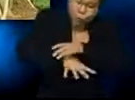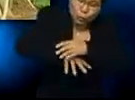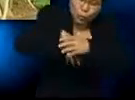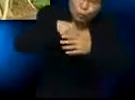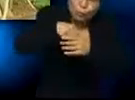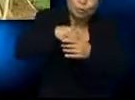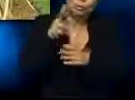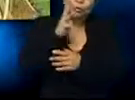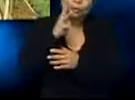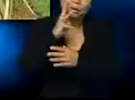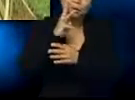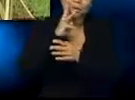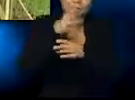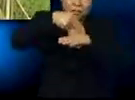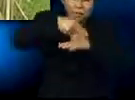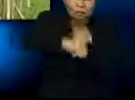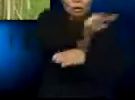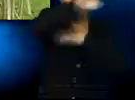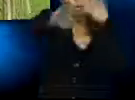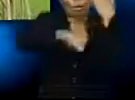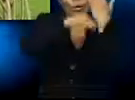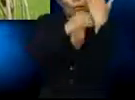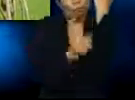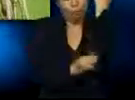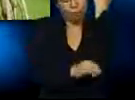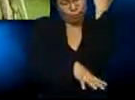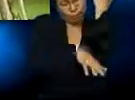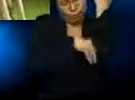The water is sent to all parts of the plant.